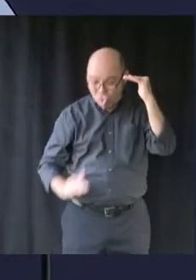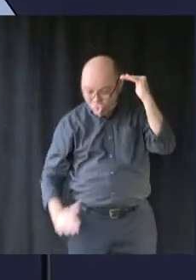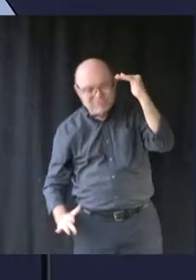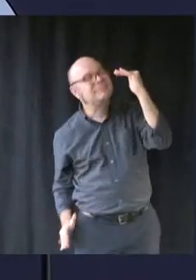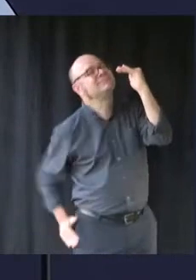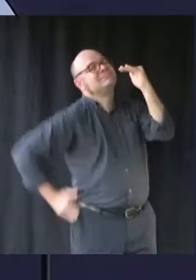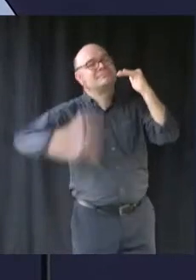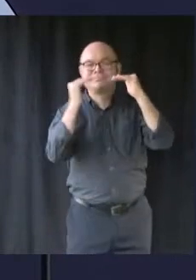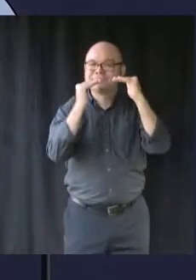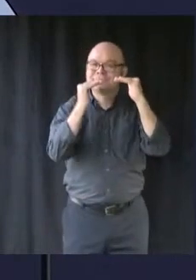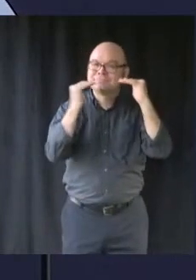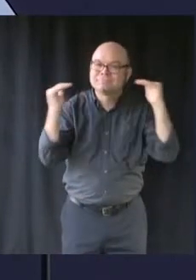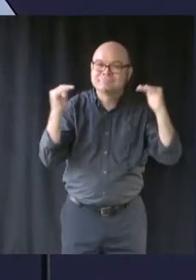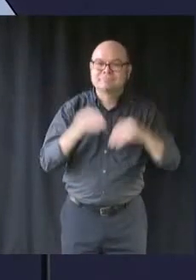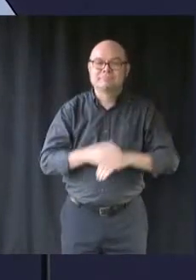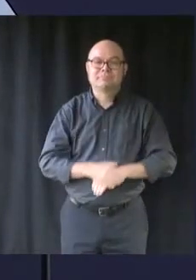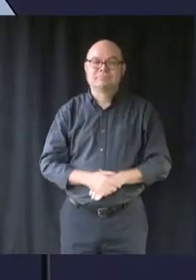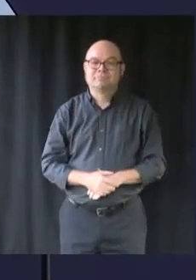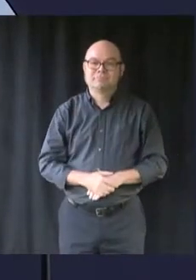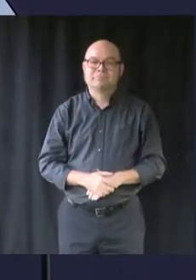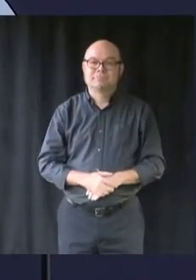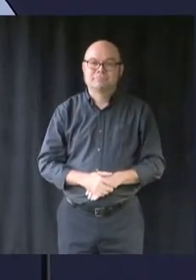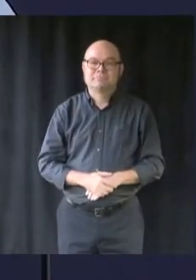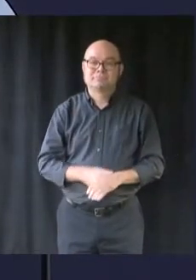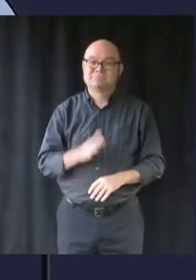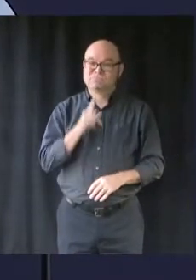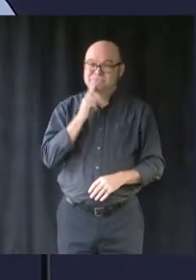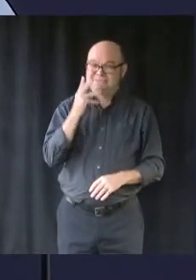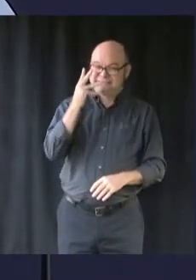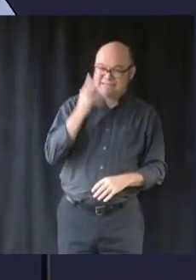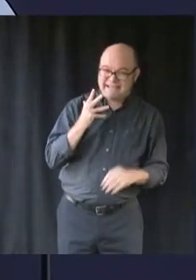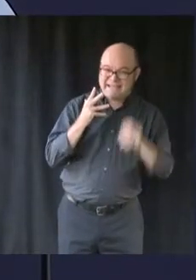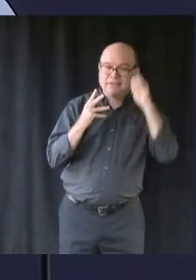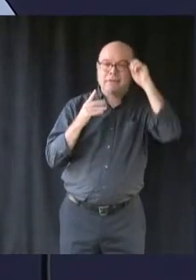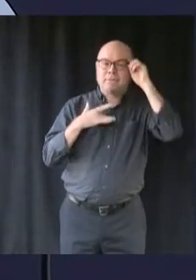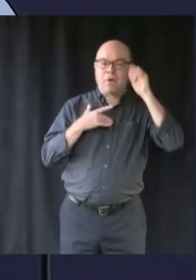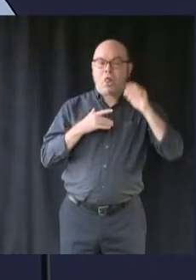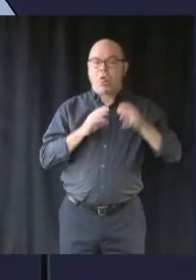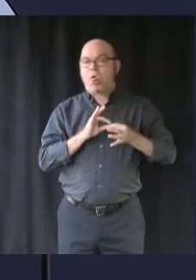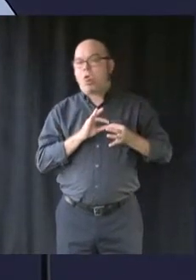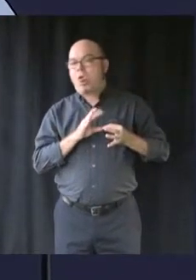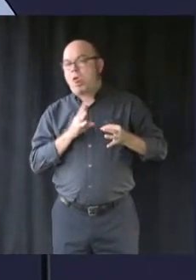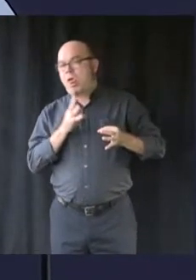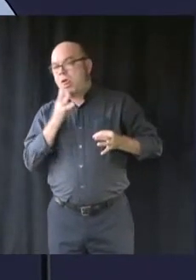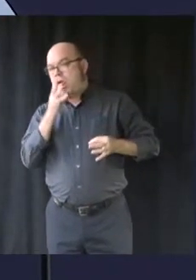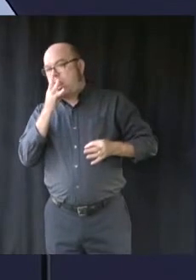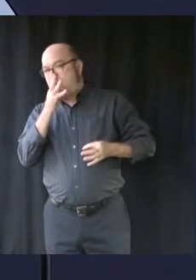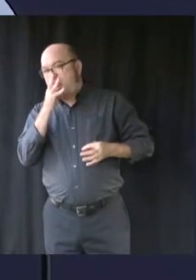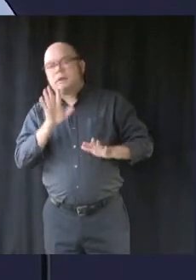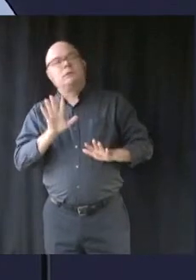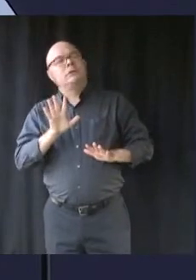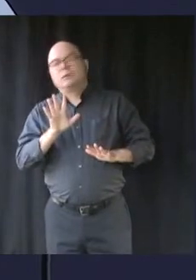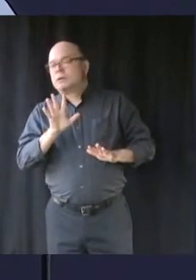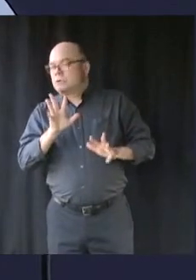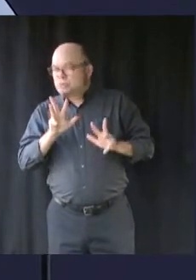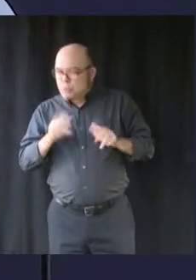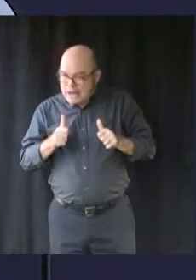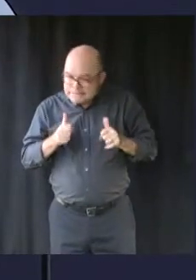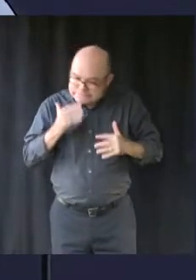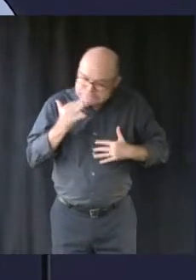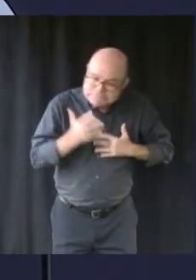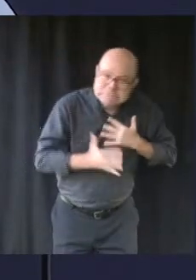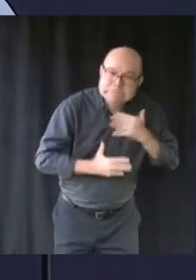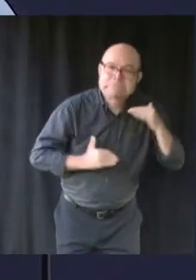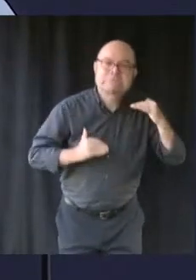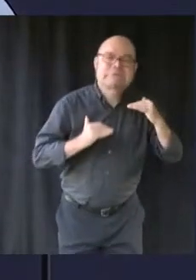it. The arc has always bent closer and closer to justice and inclusion. The